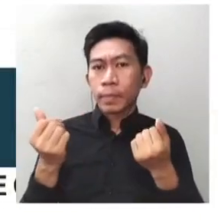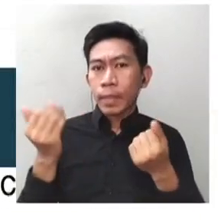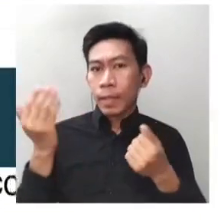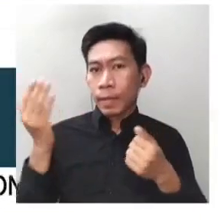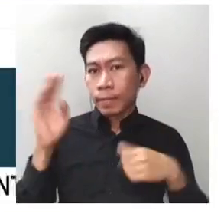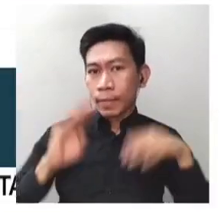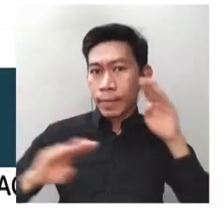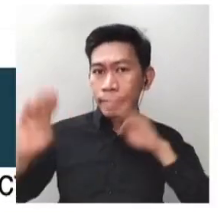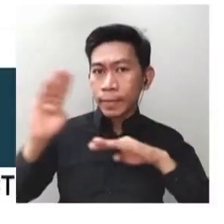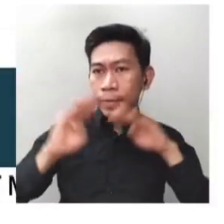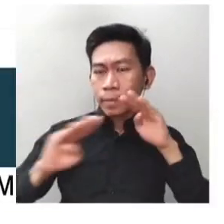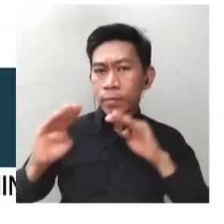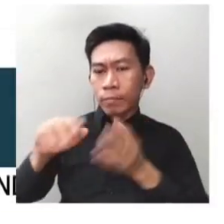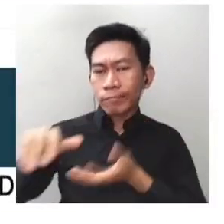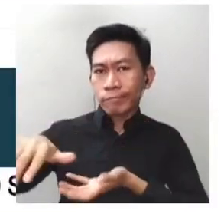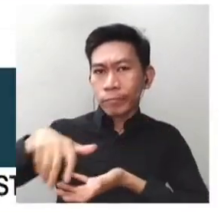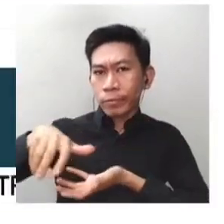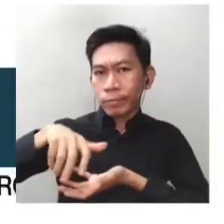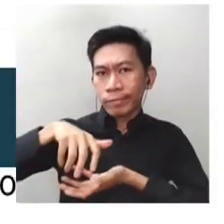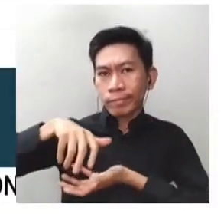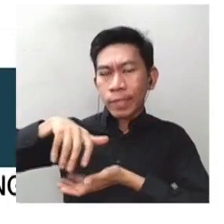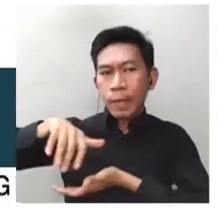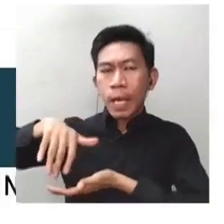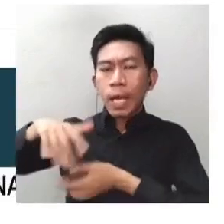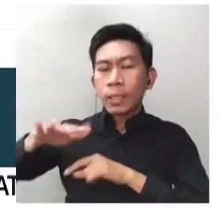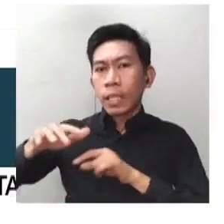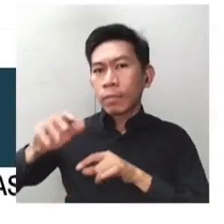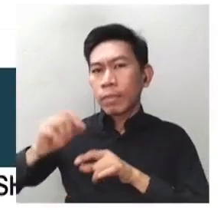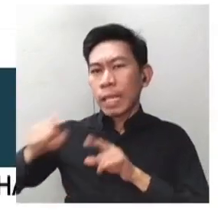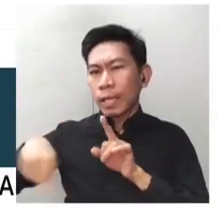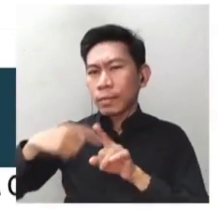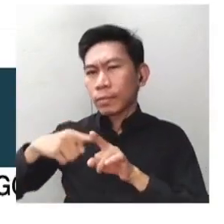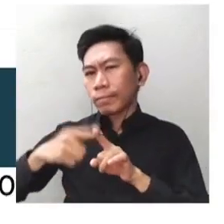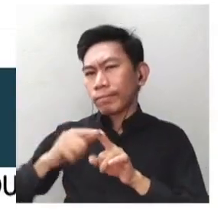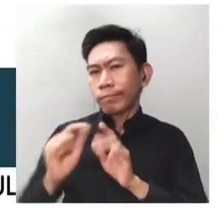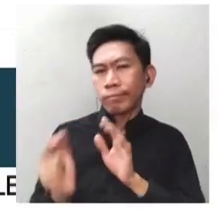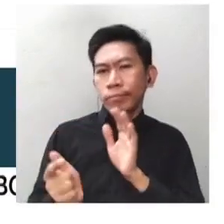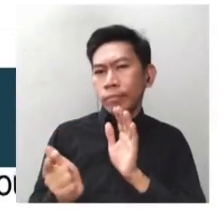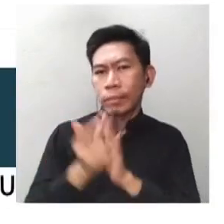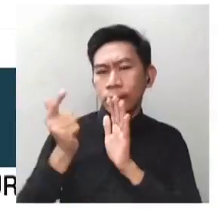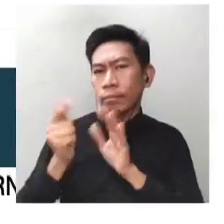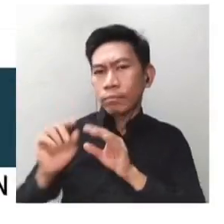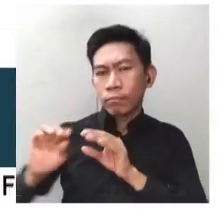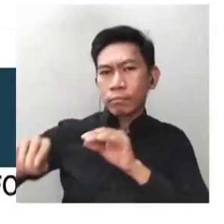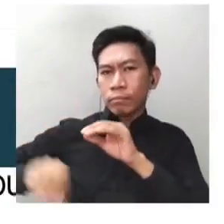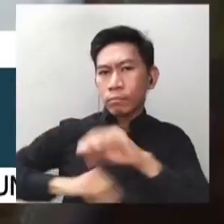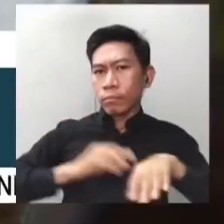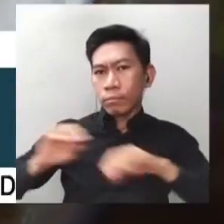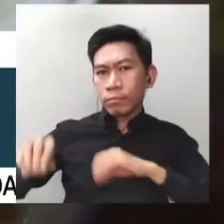hoarding, profiteering, smuggling, and cartelization. And there were